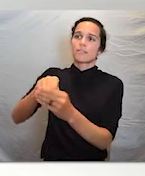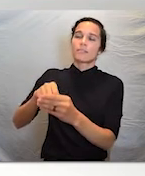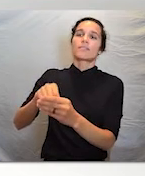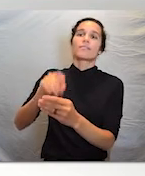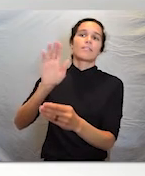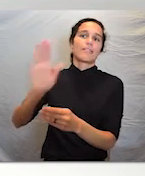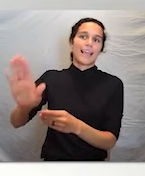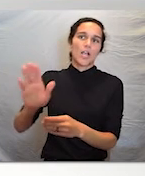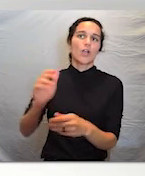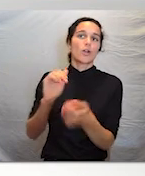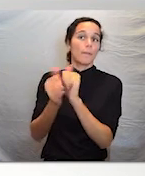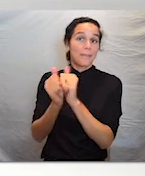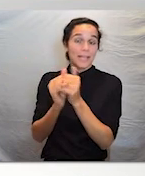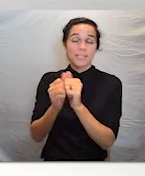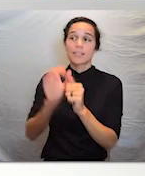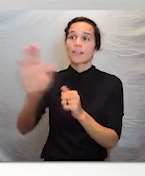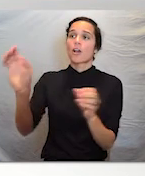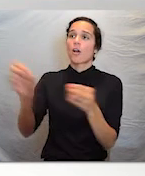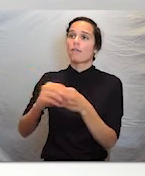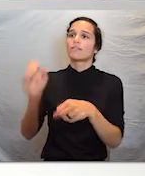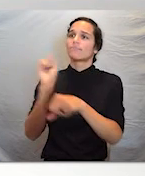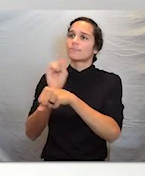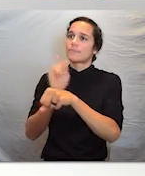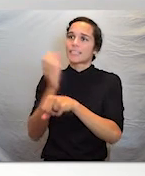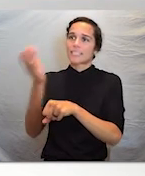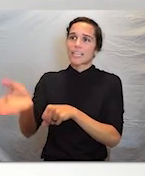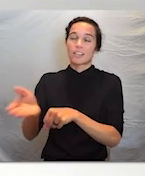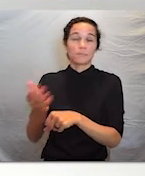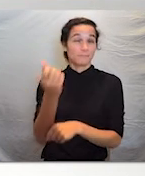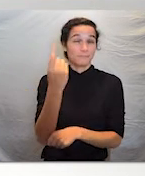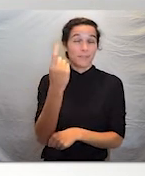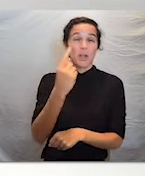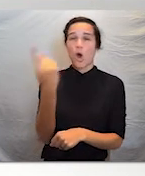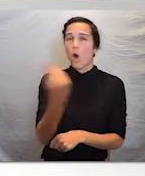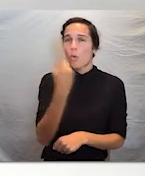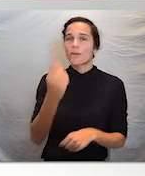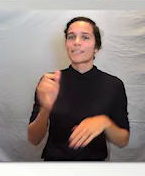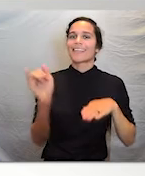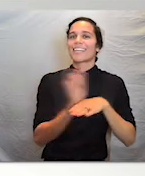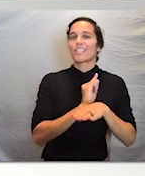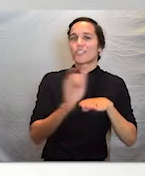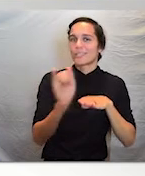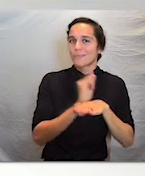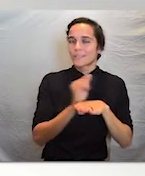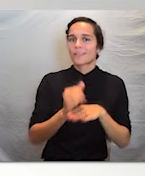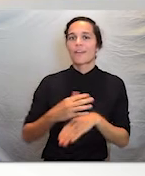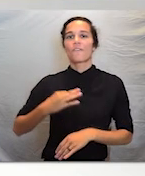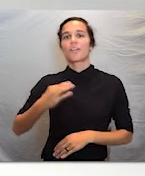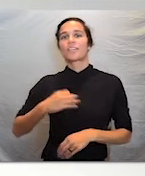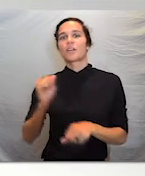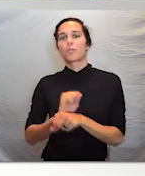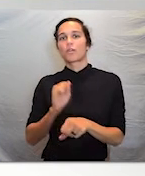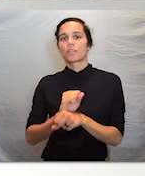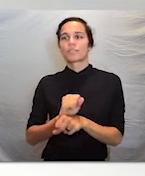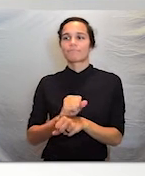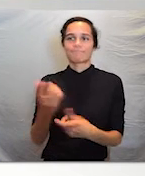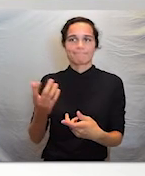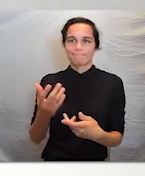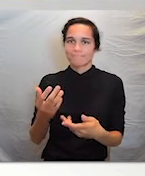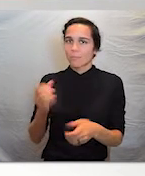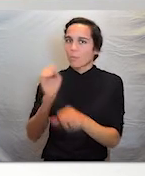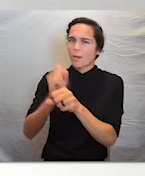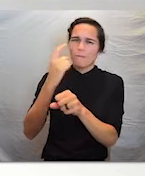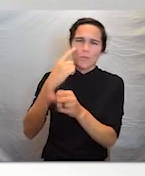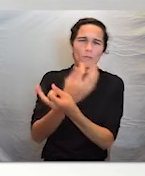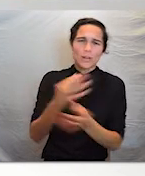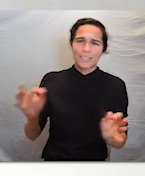office, but I always had internships and volunteer work. And when I went to go to apply